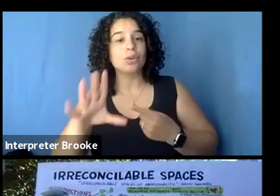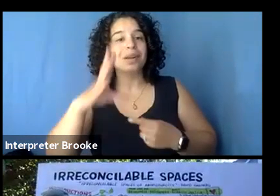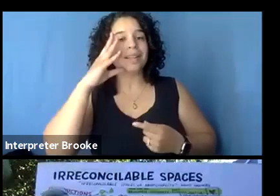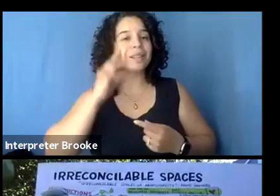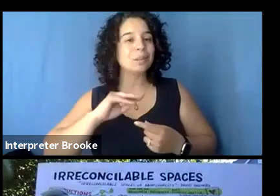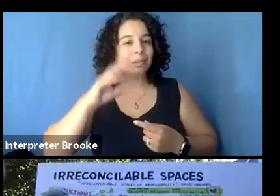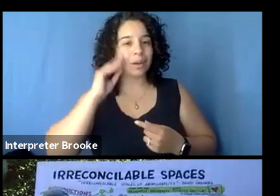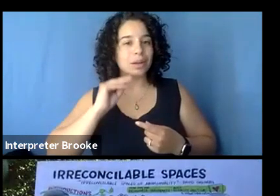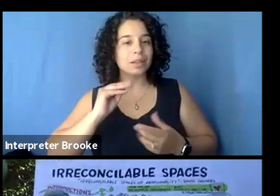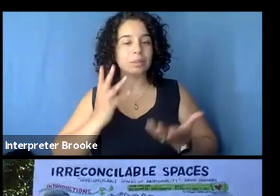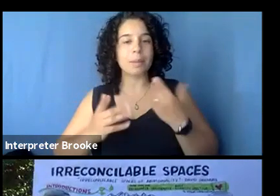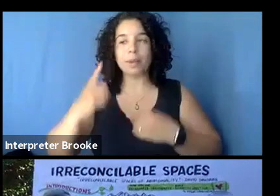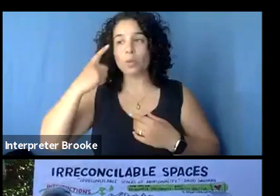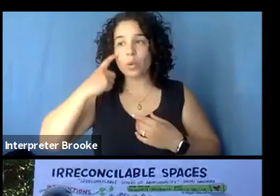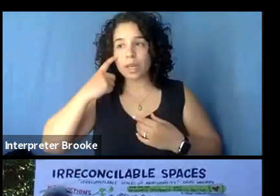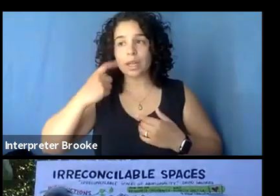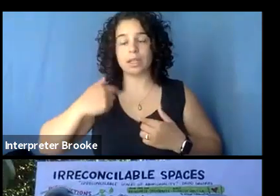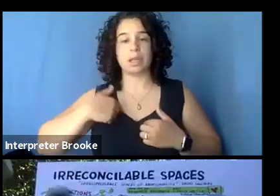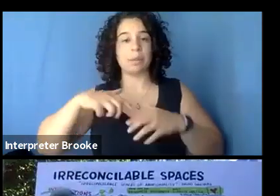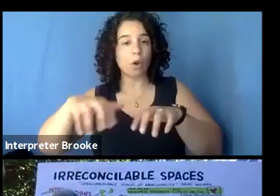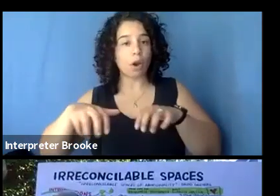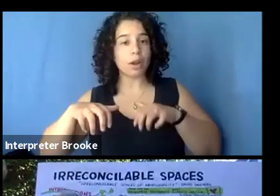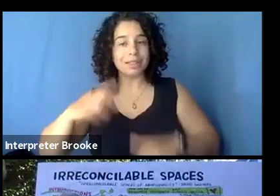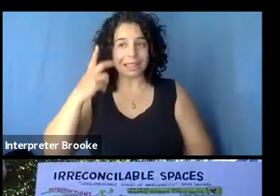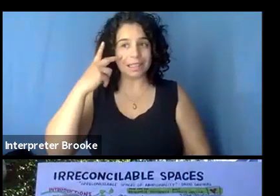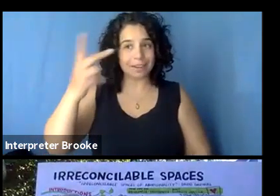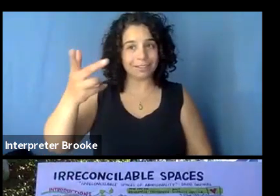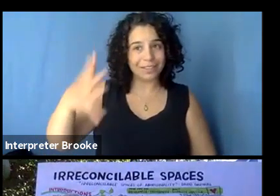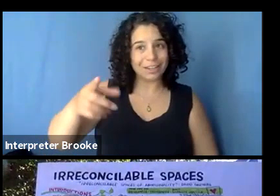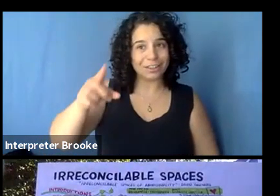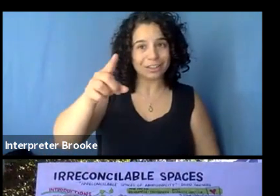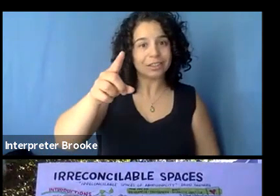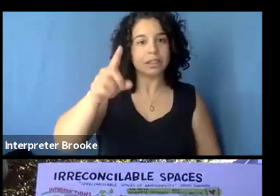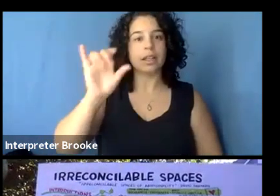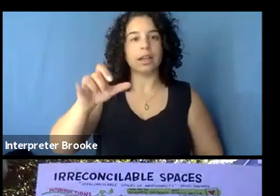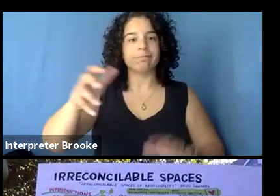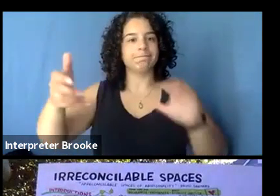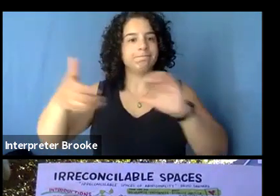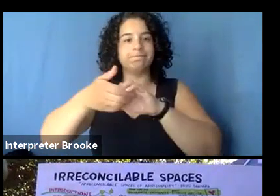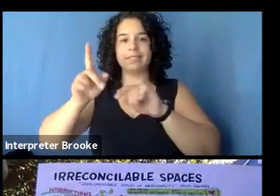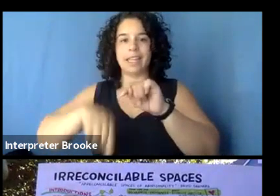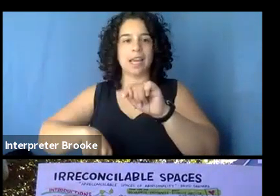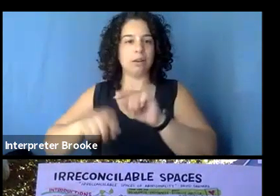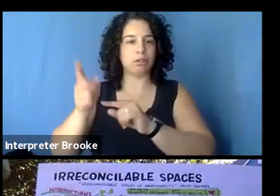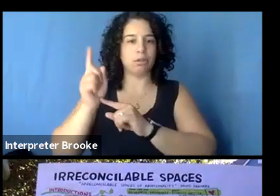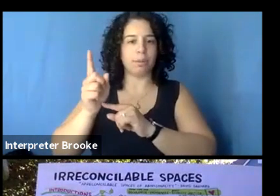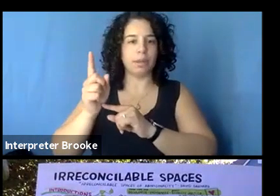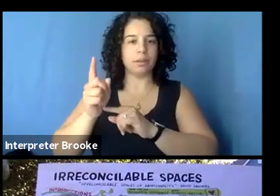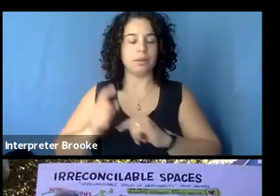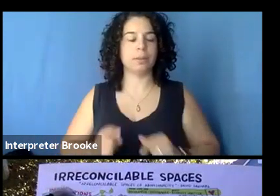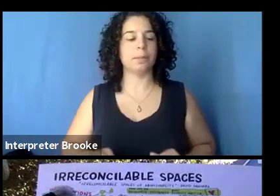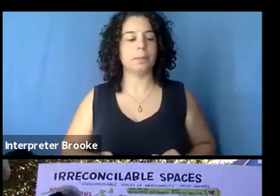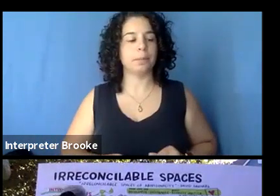as a witness or audience member. Perhaps you're thinking about that.